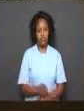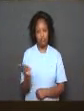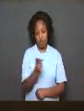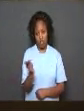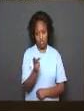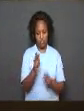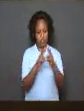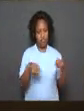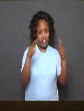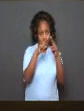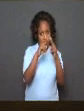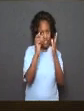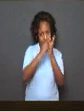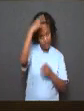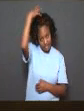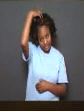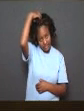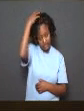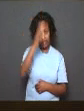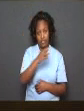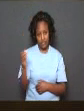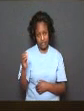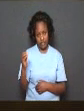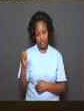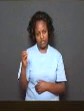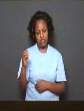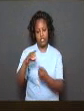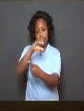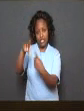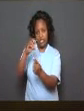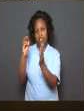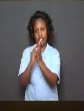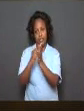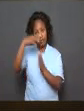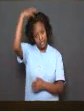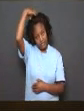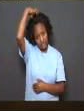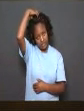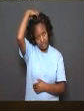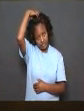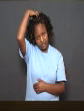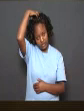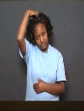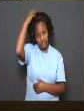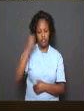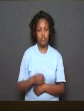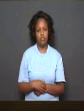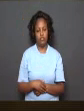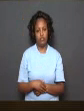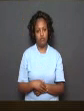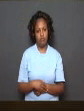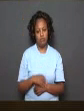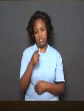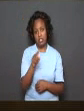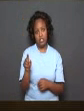Both the federal constitution and the state constitutions state that